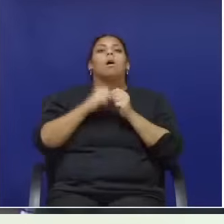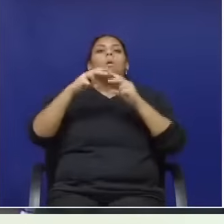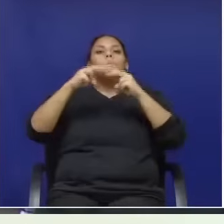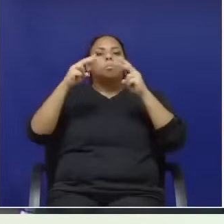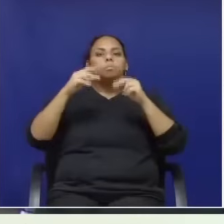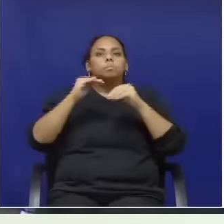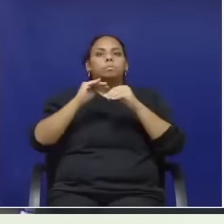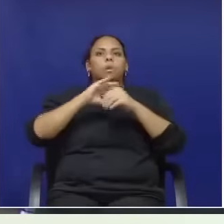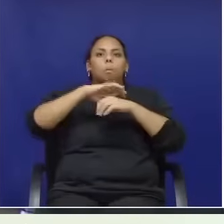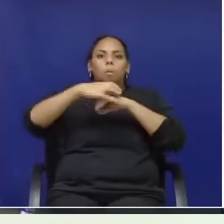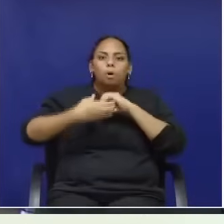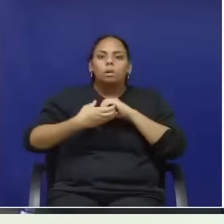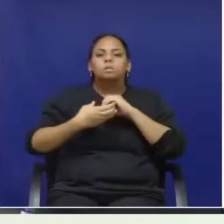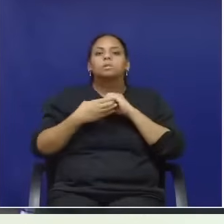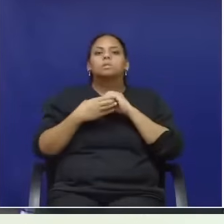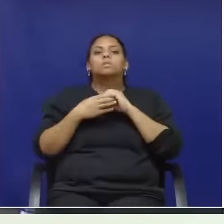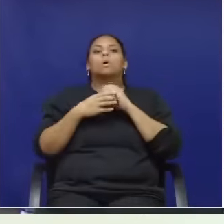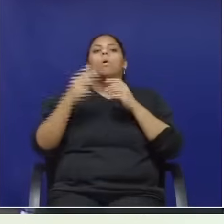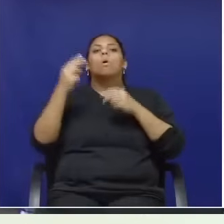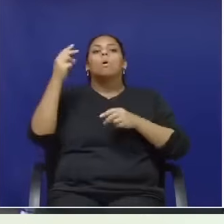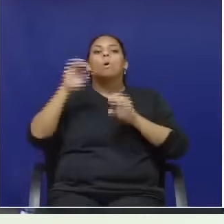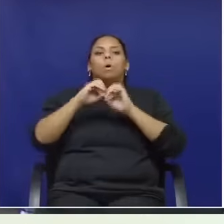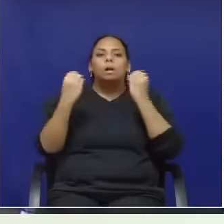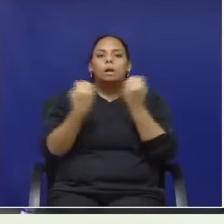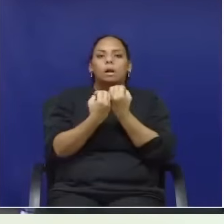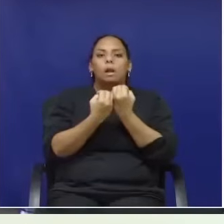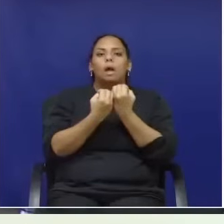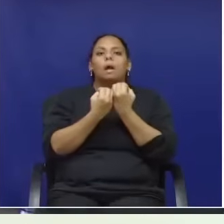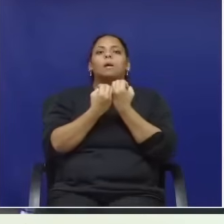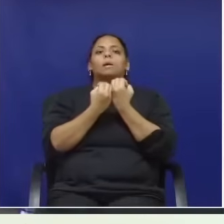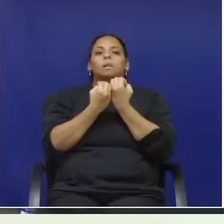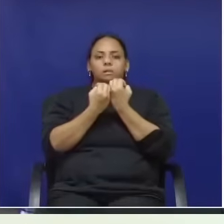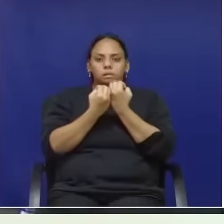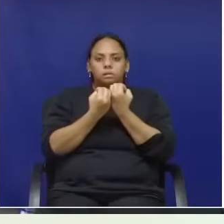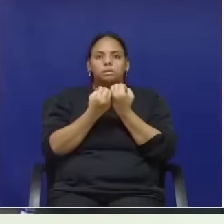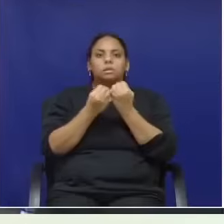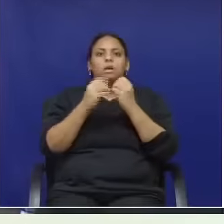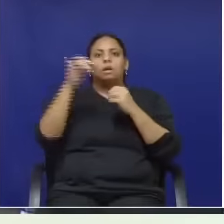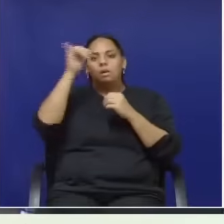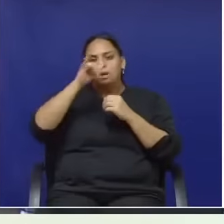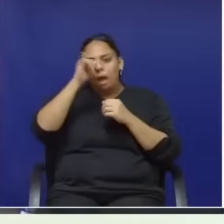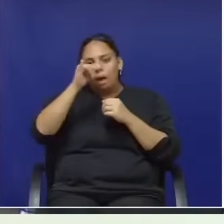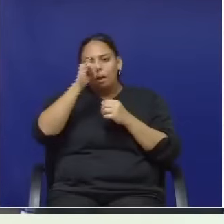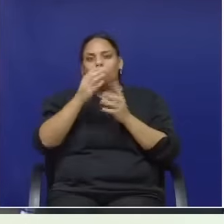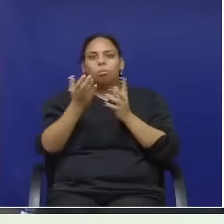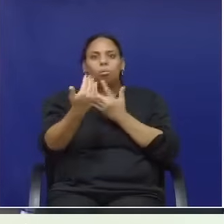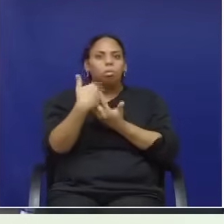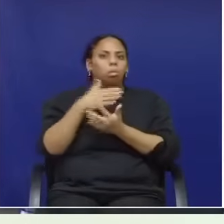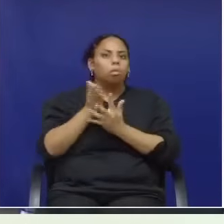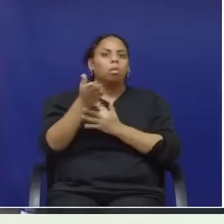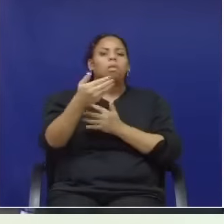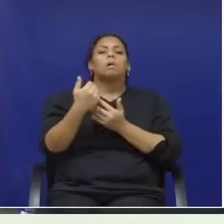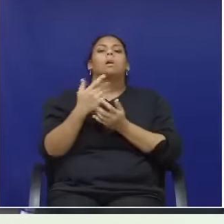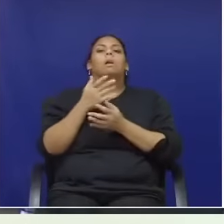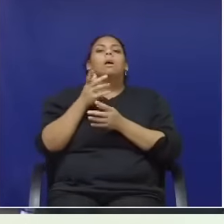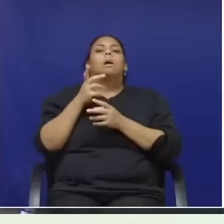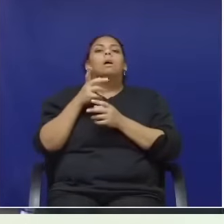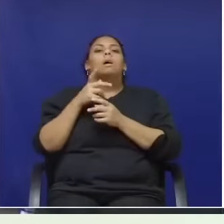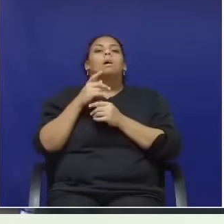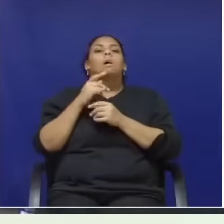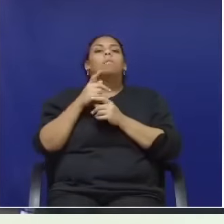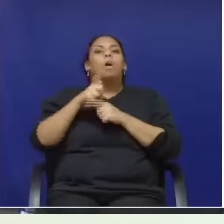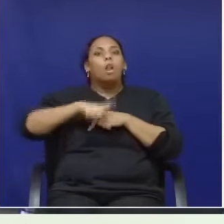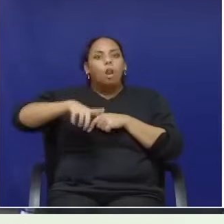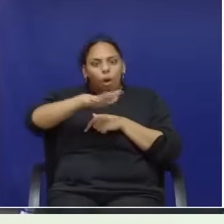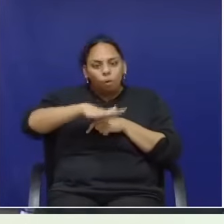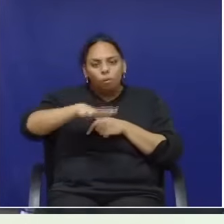of transnational organized crime networks, and the existence of local criminal enterprises